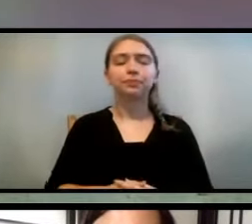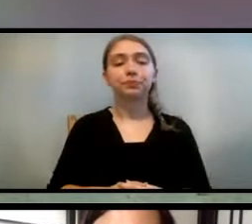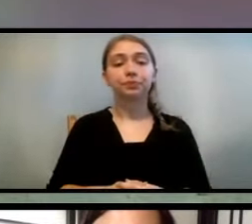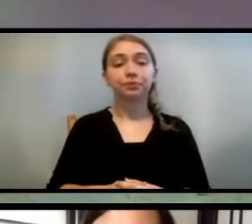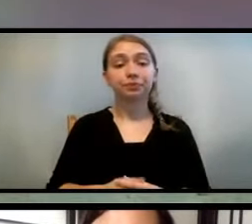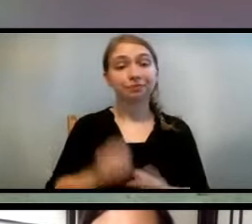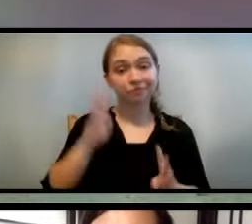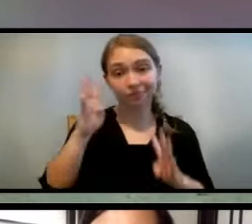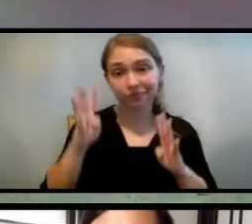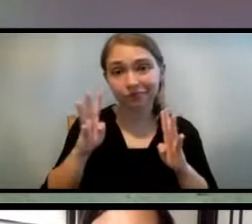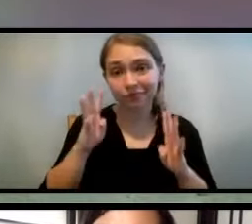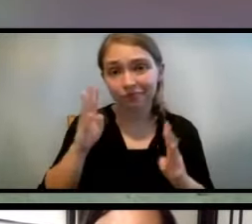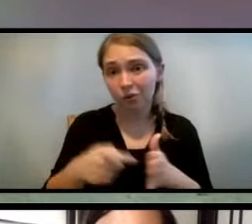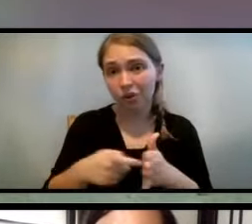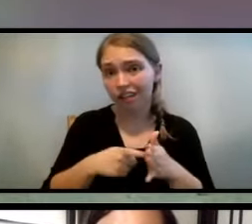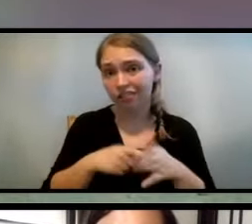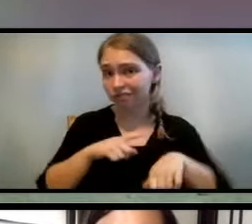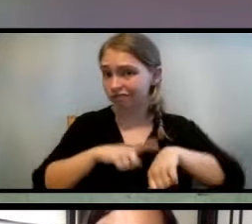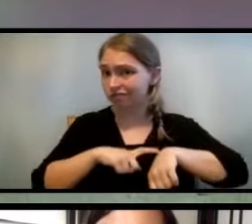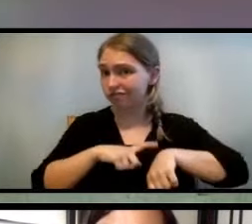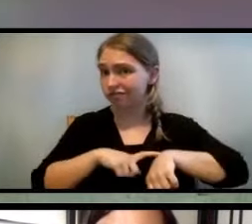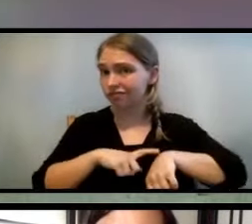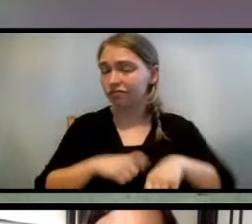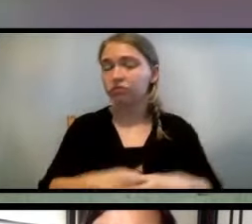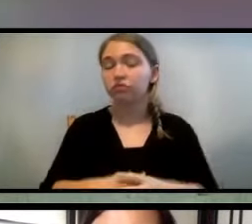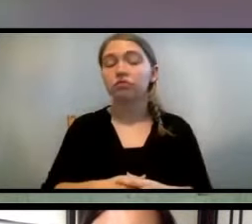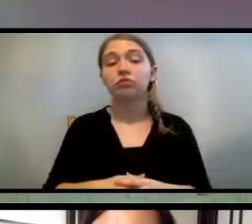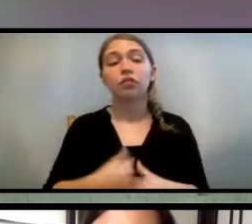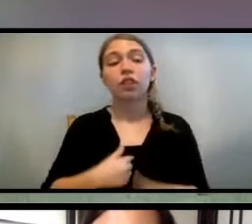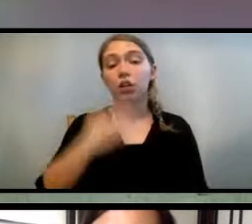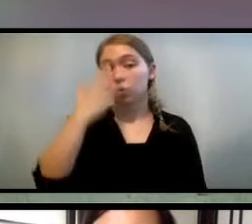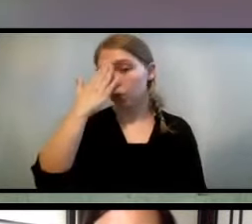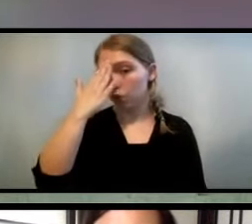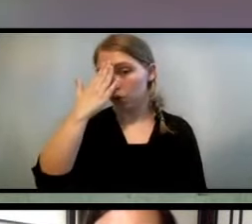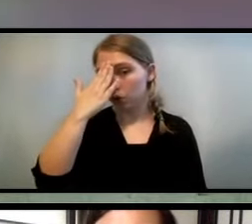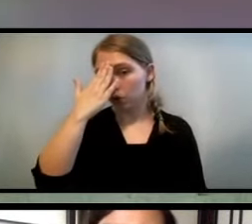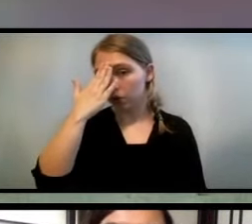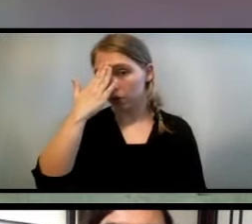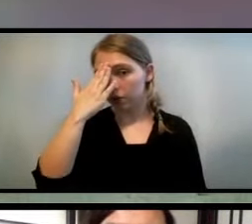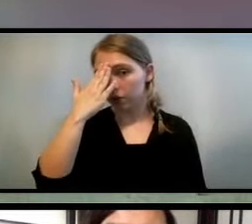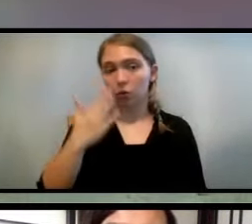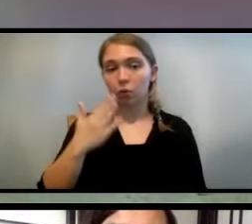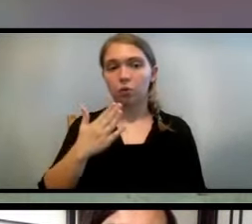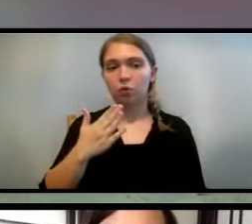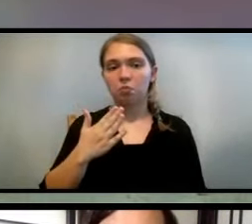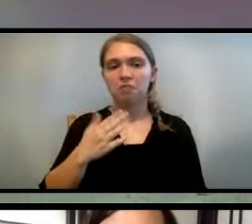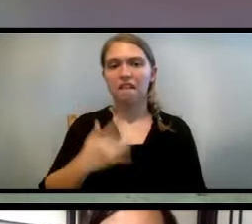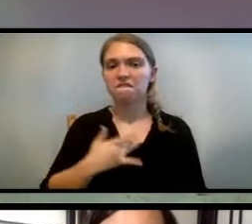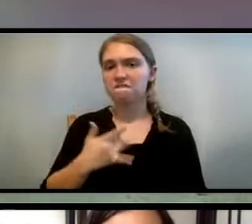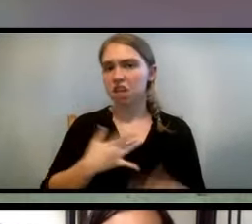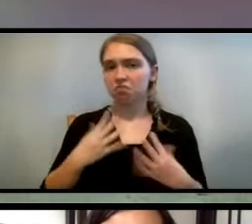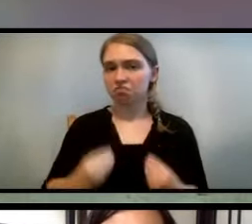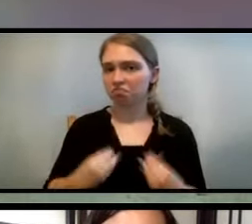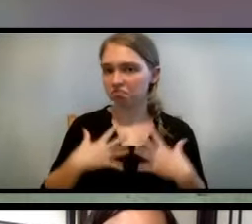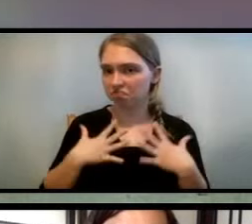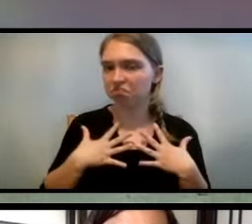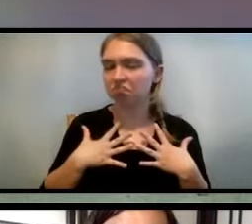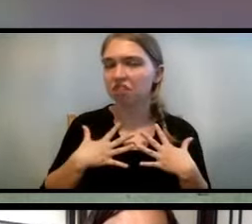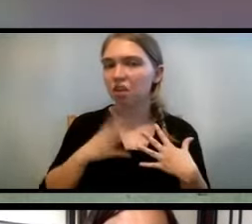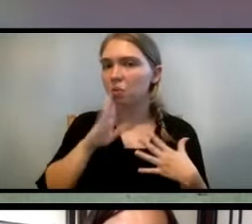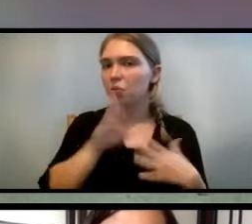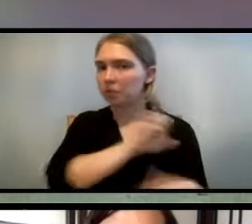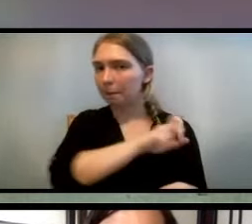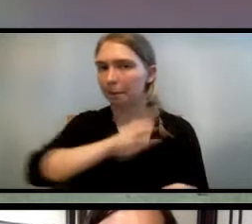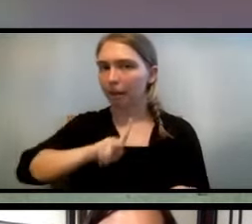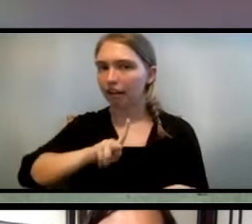Creatively, it takes a lot of time. But I know that when the spirit moves me again, I will be back on this. And hopefully, I don't know, if there are